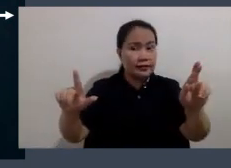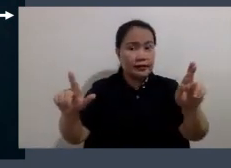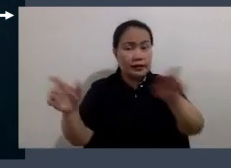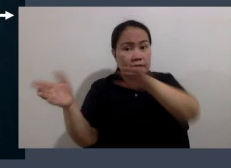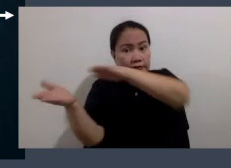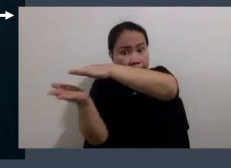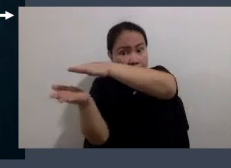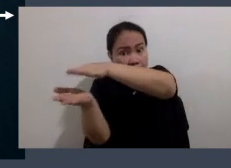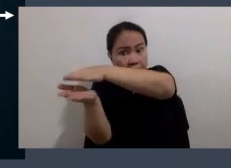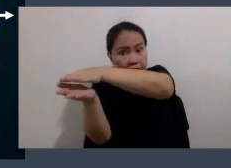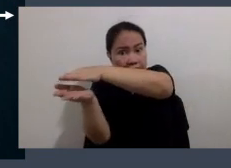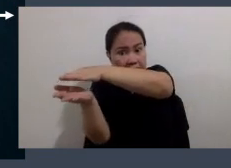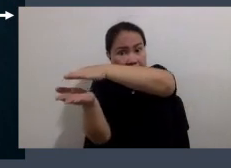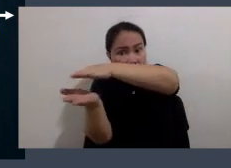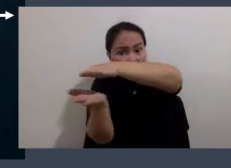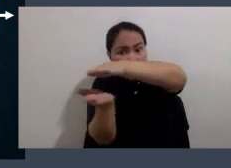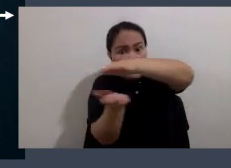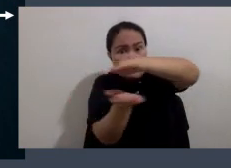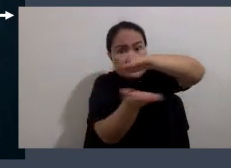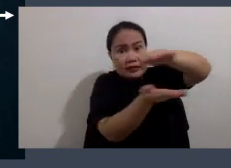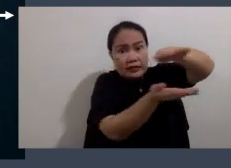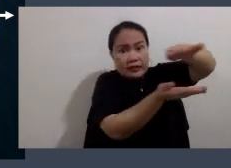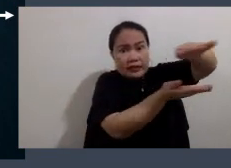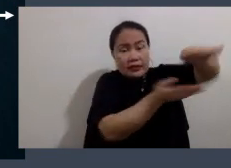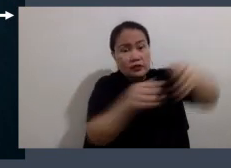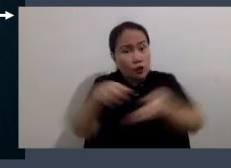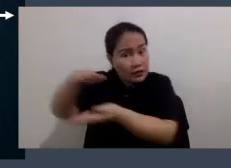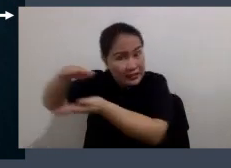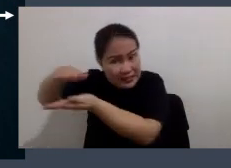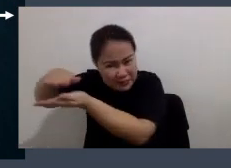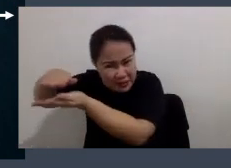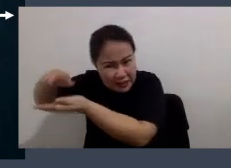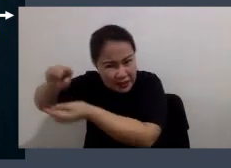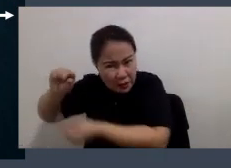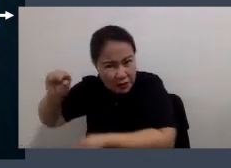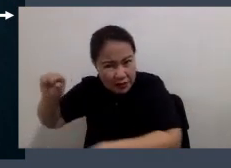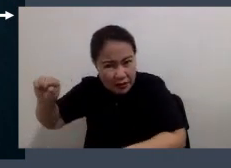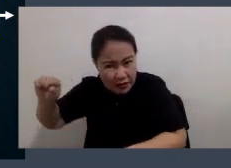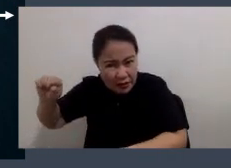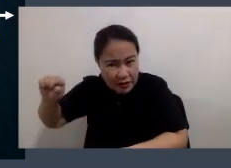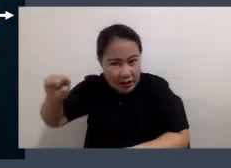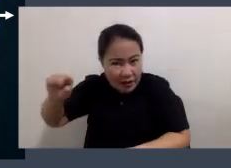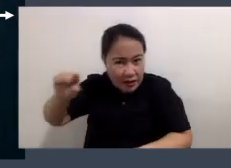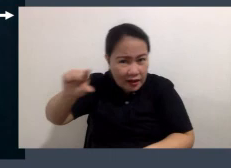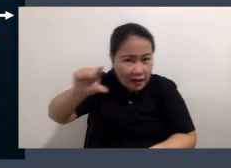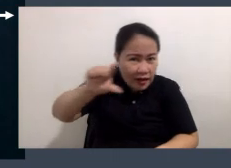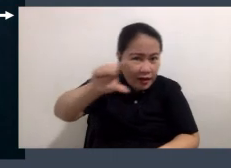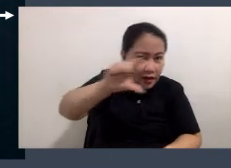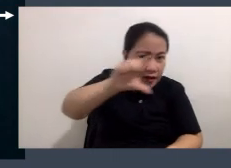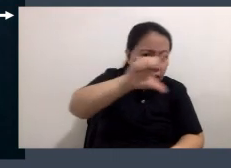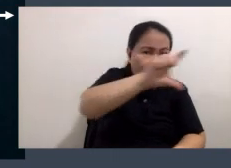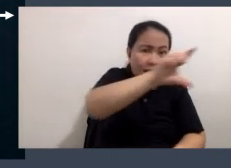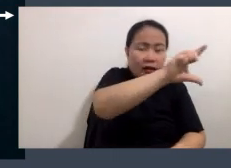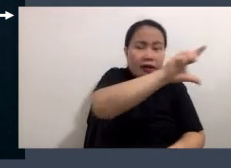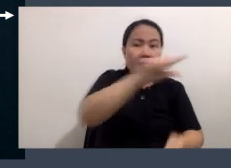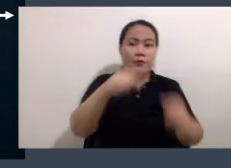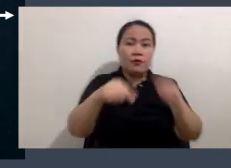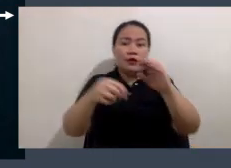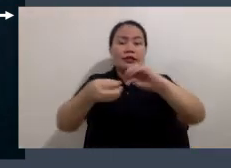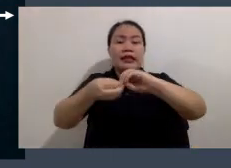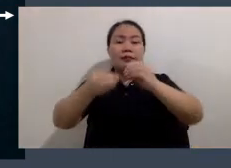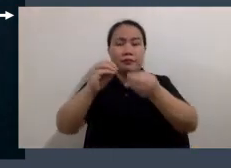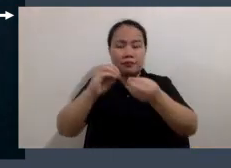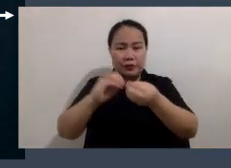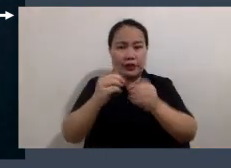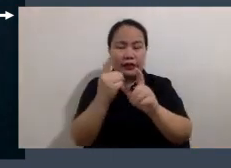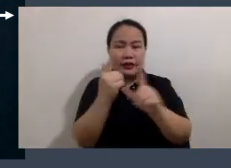kapag aalamin natin kung ano ang pinakamataas, titingin lang tayo sa numbers